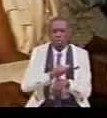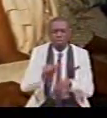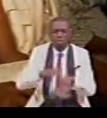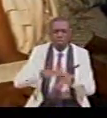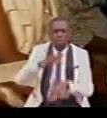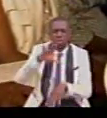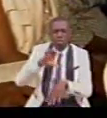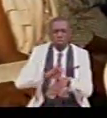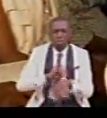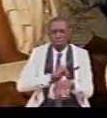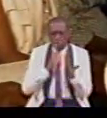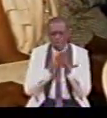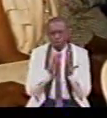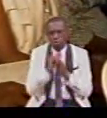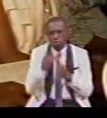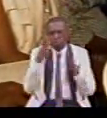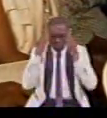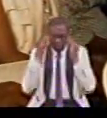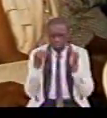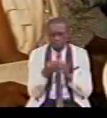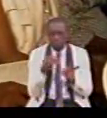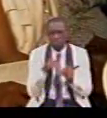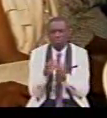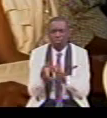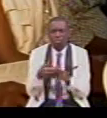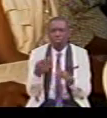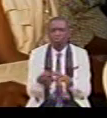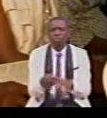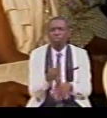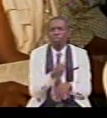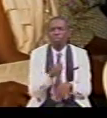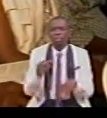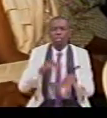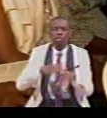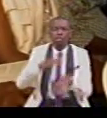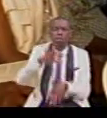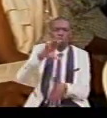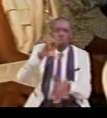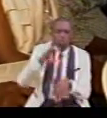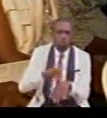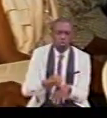present it to himself a glorious church not having sport